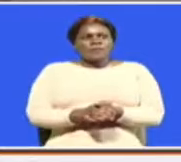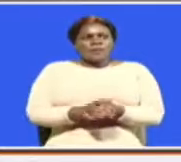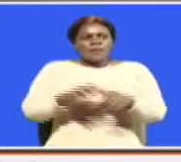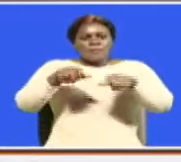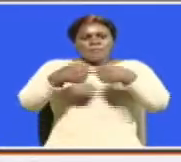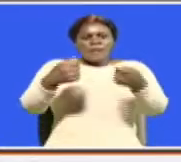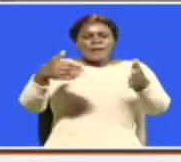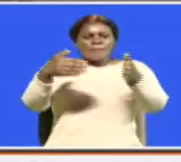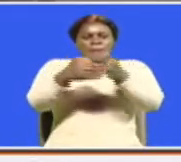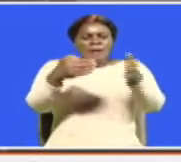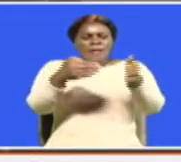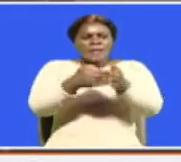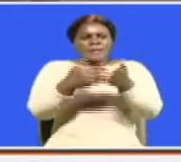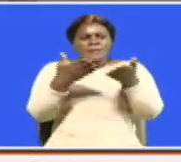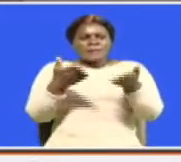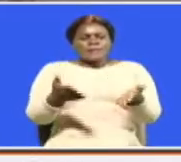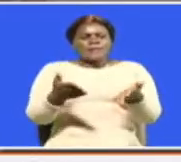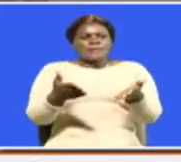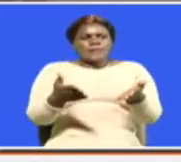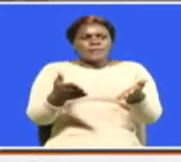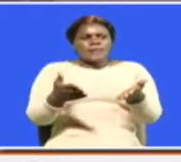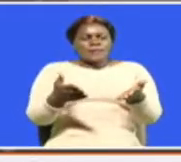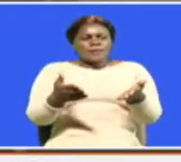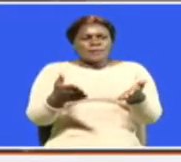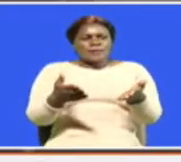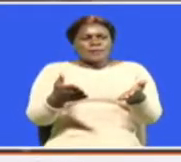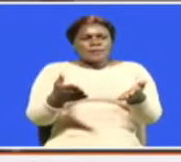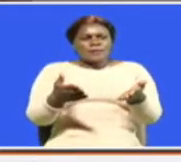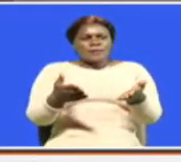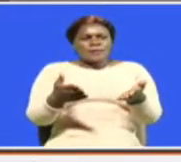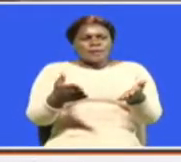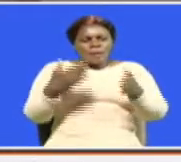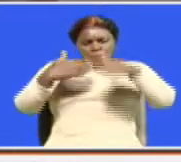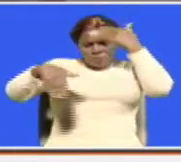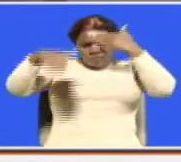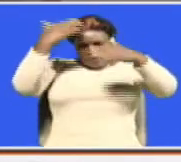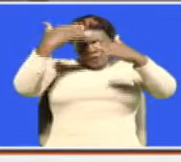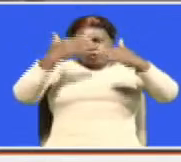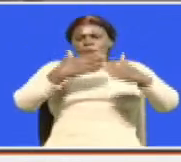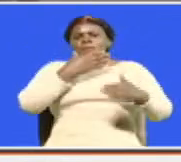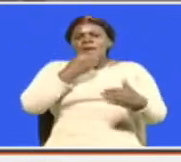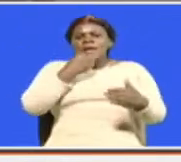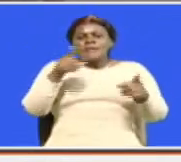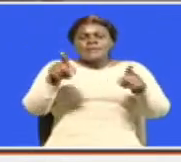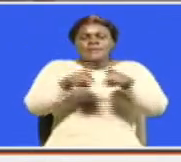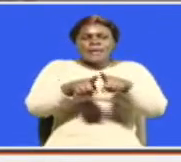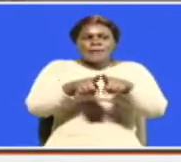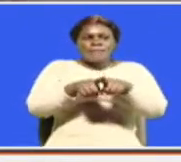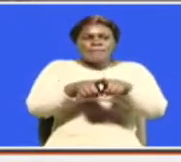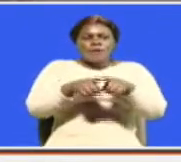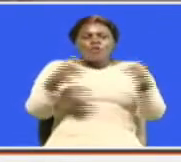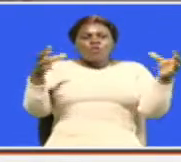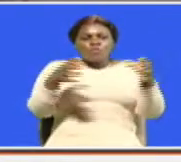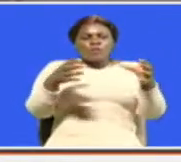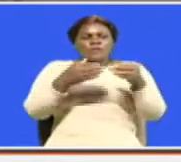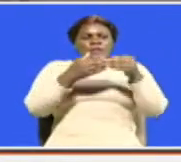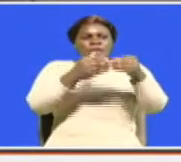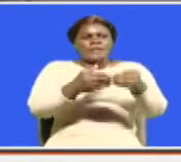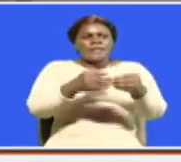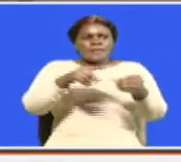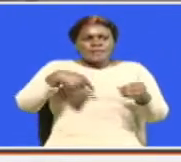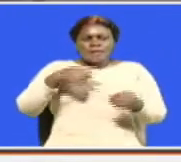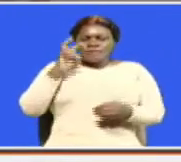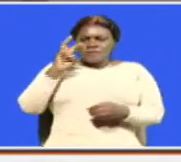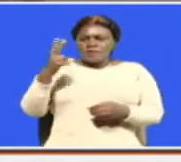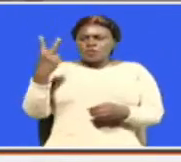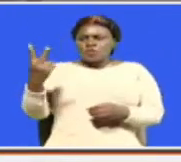break barriers, because this is a very male-led profession, but it's also a male-led community. So we are